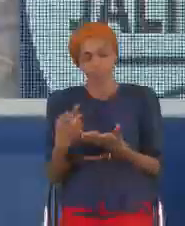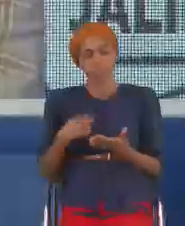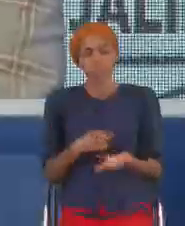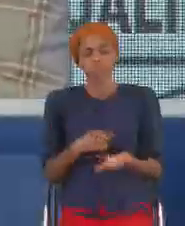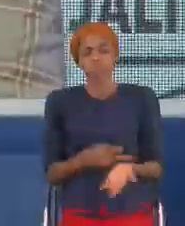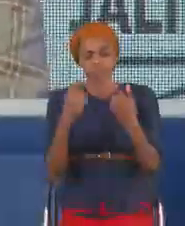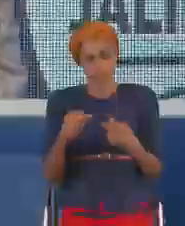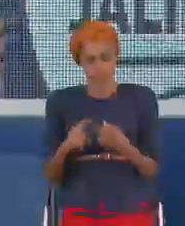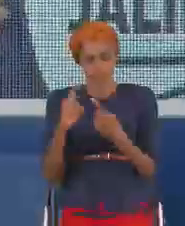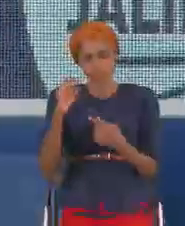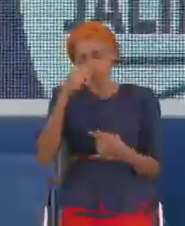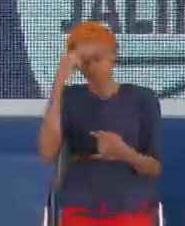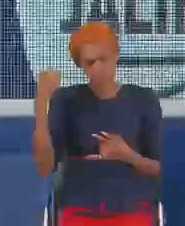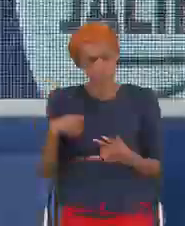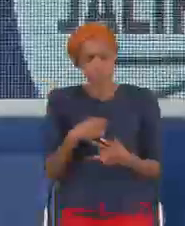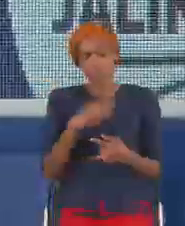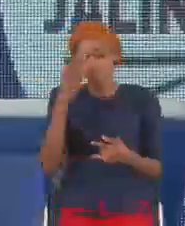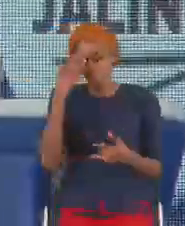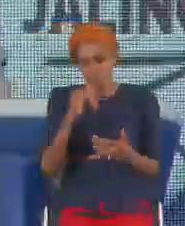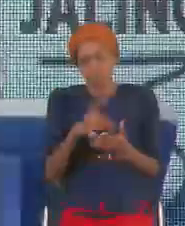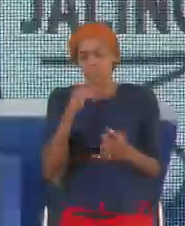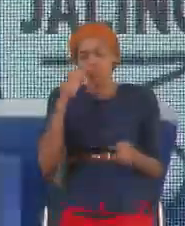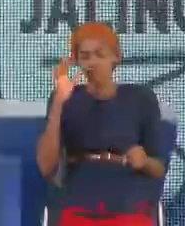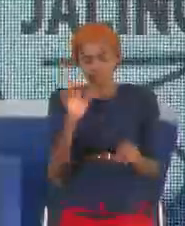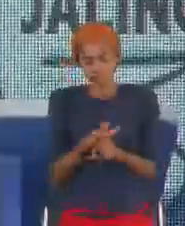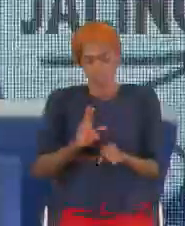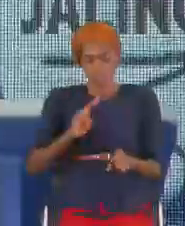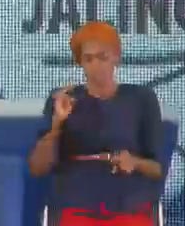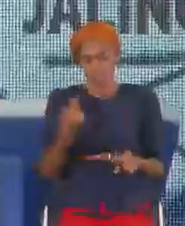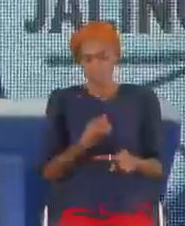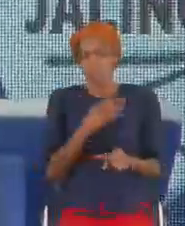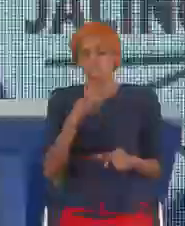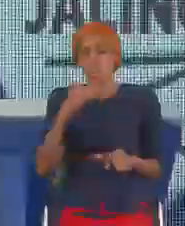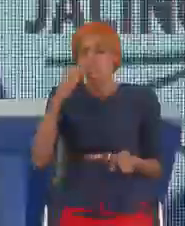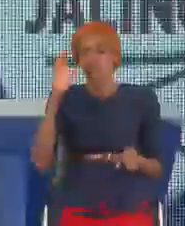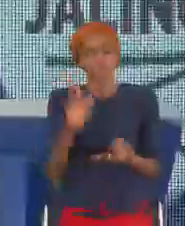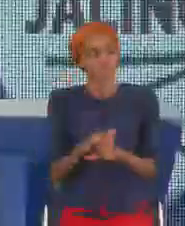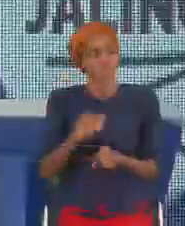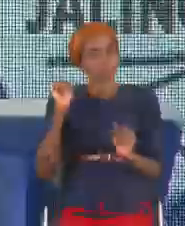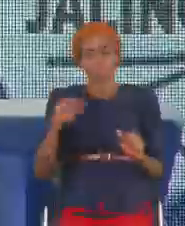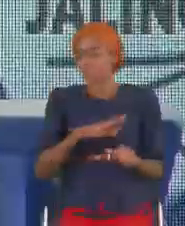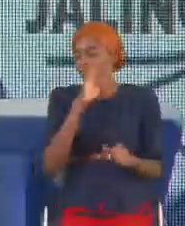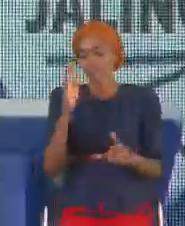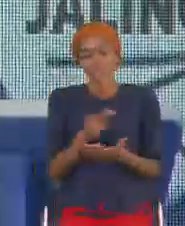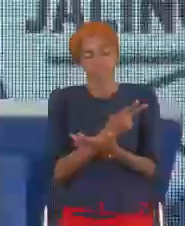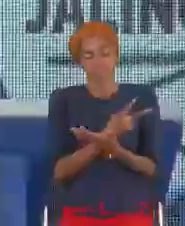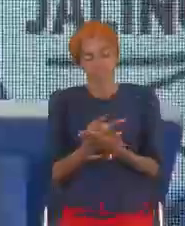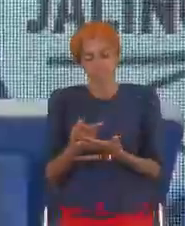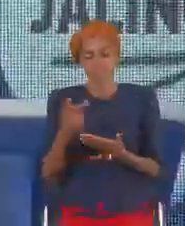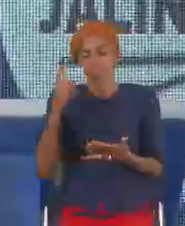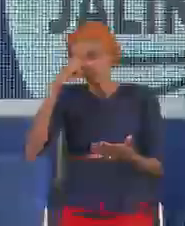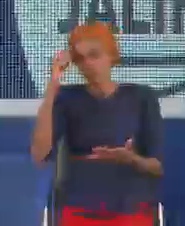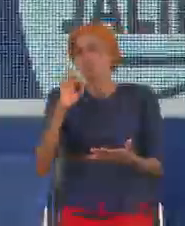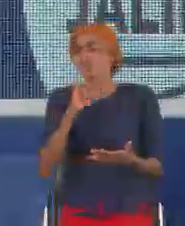you because we know you promised us, and your promises can never fail. Because you are